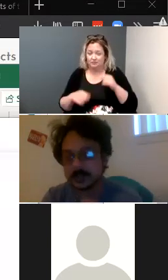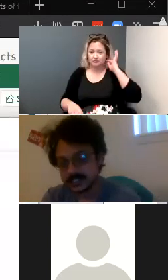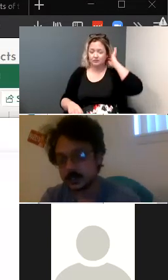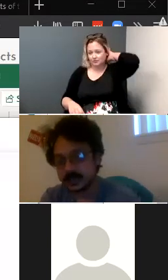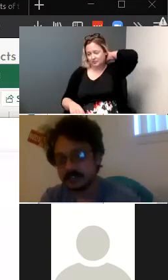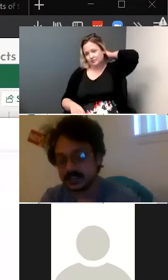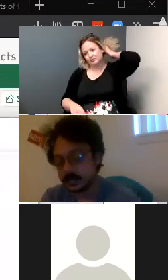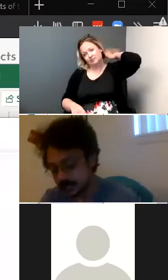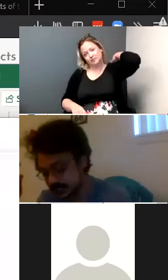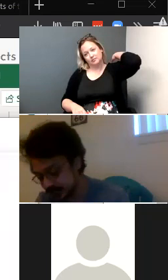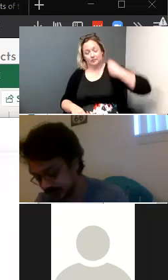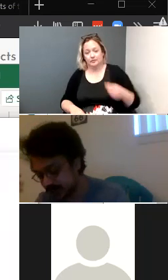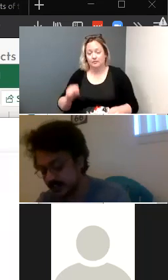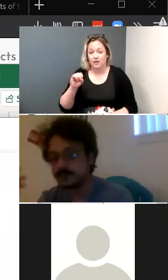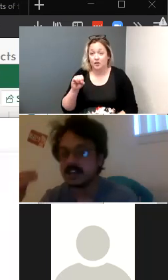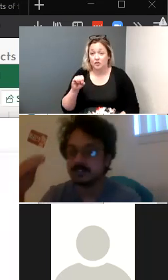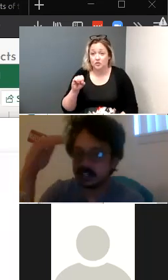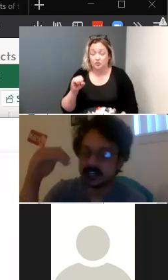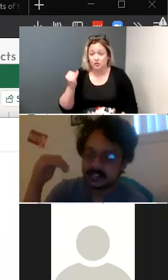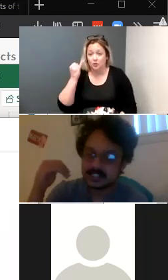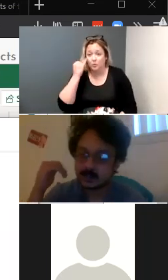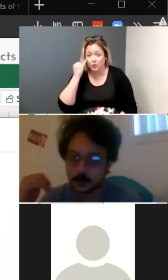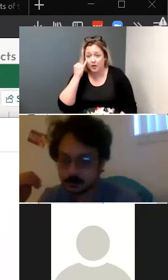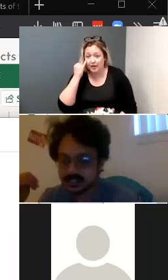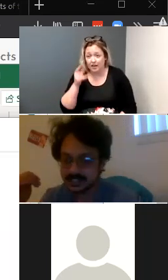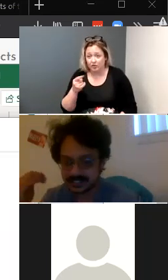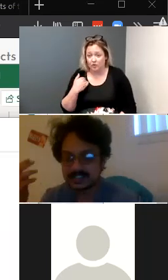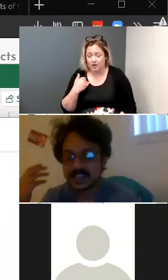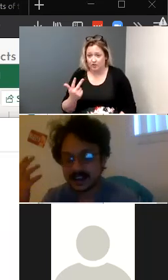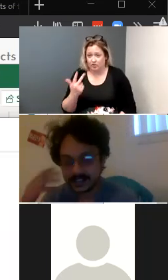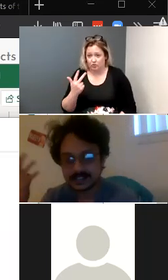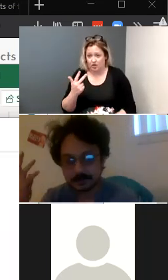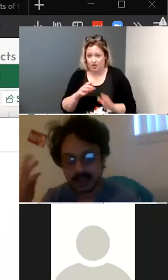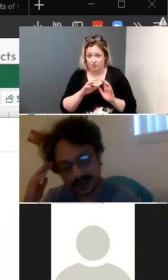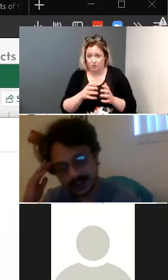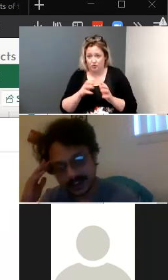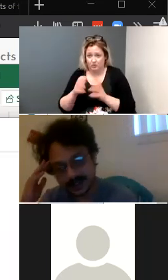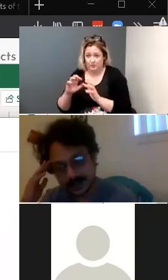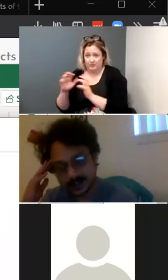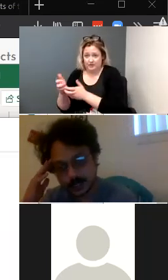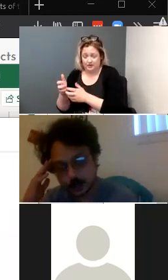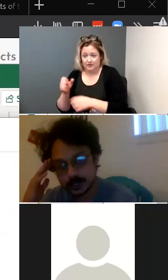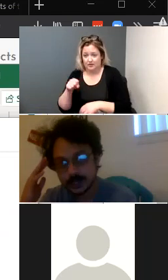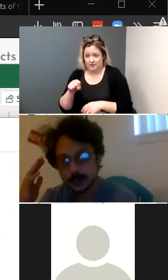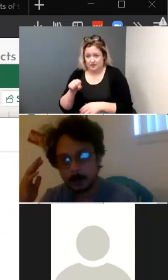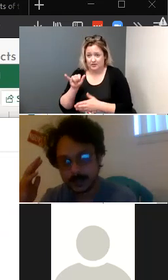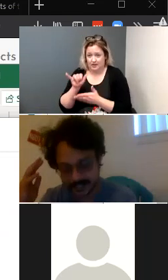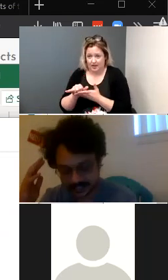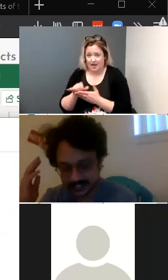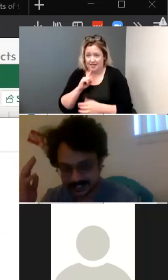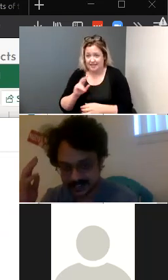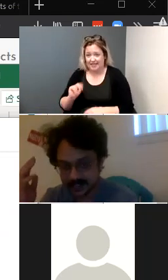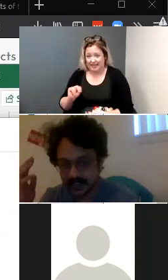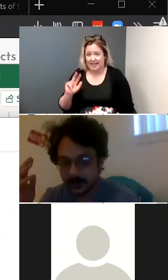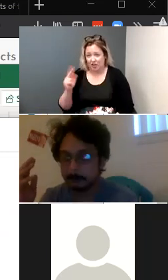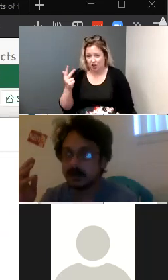some loop, yes. So if in general, if we have 3 nested loops, yes, that is an n-cubed